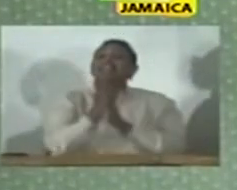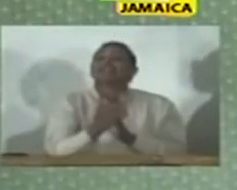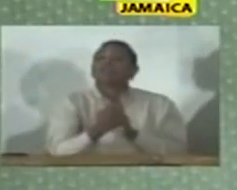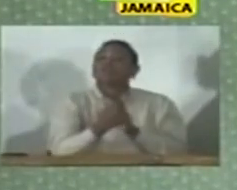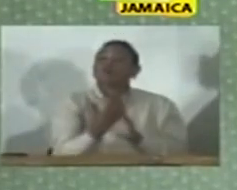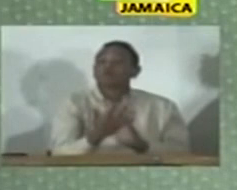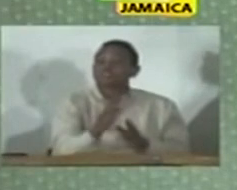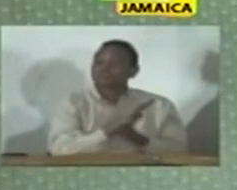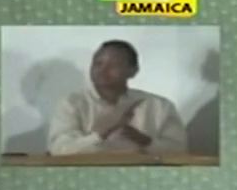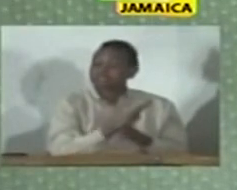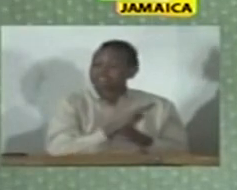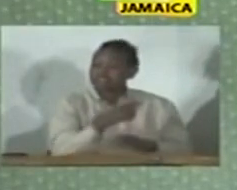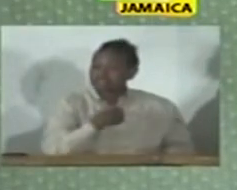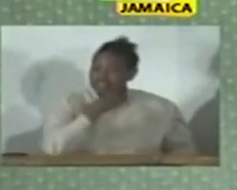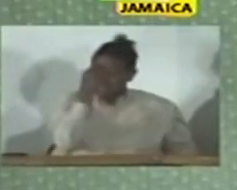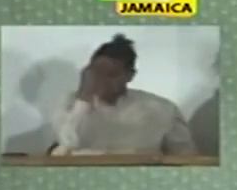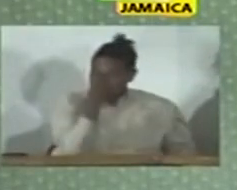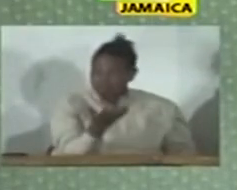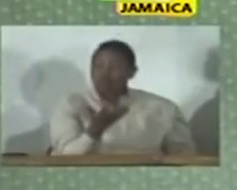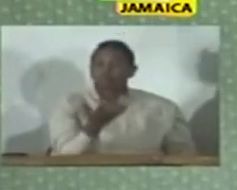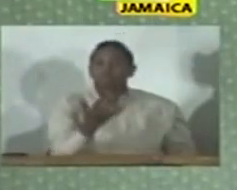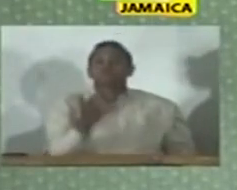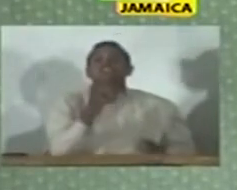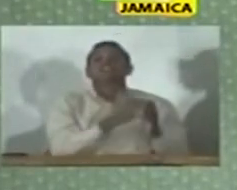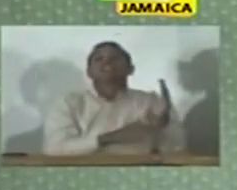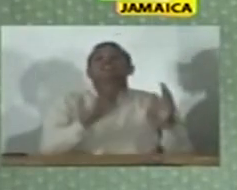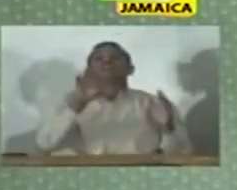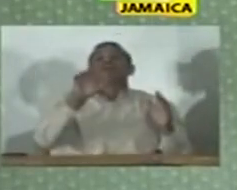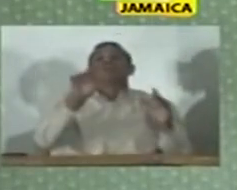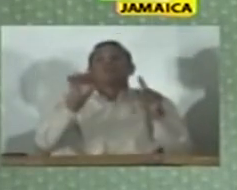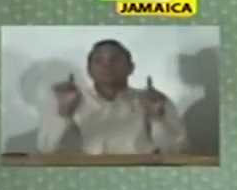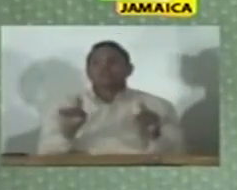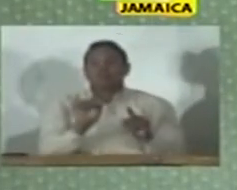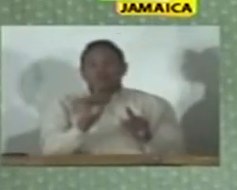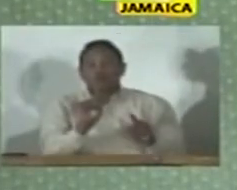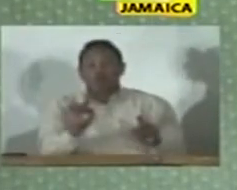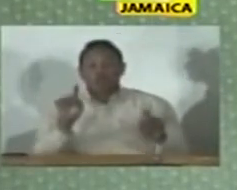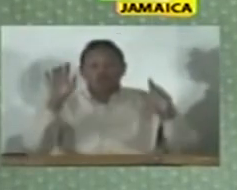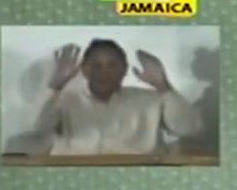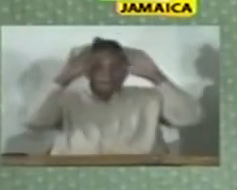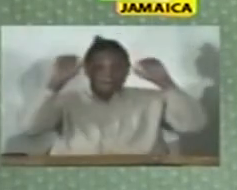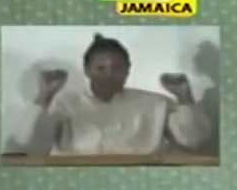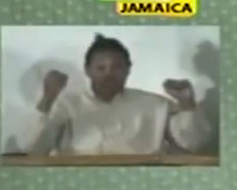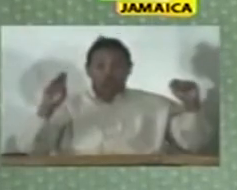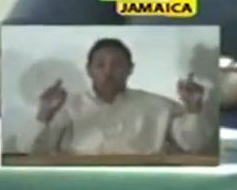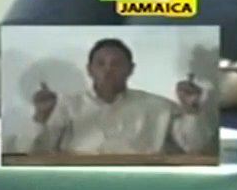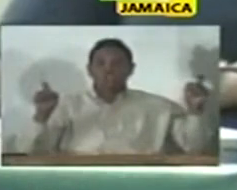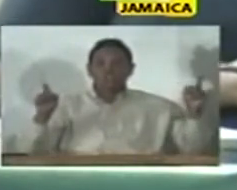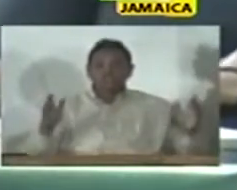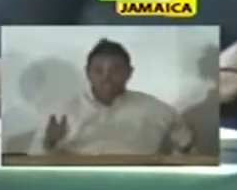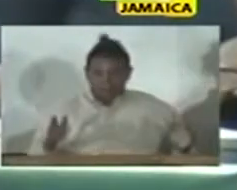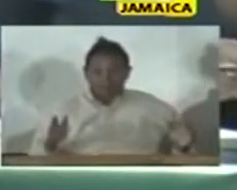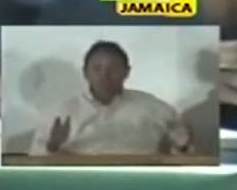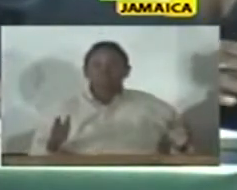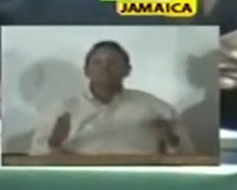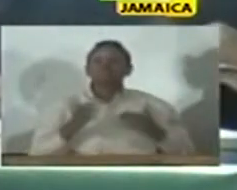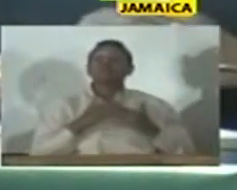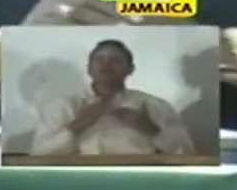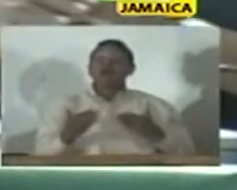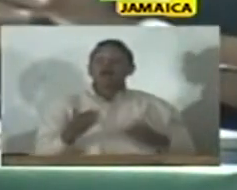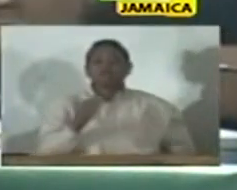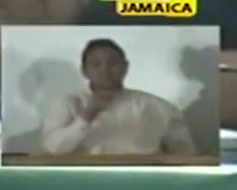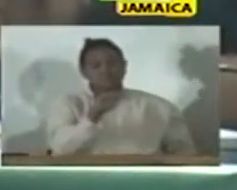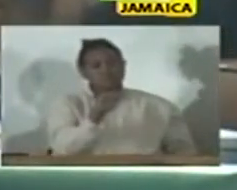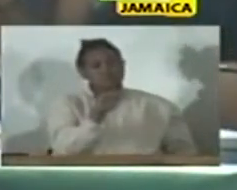Opposition business the following: the President or Chairman, after having called